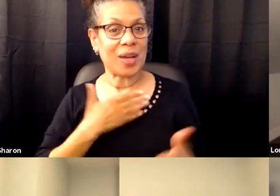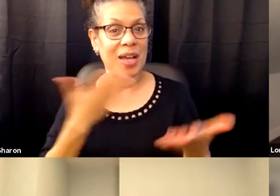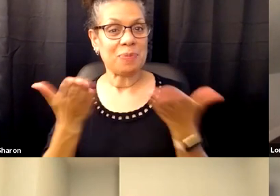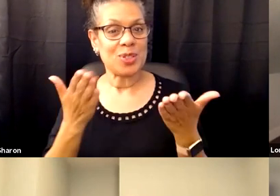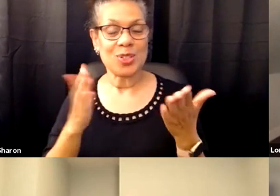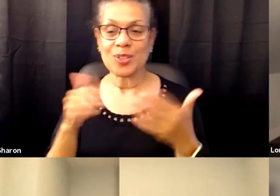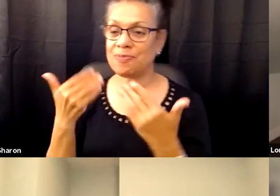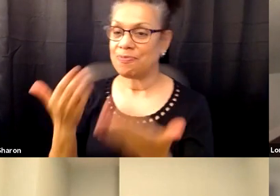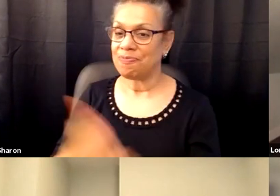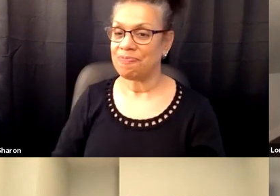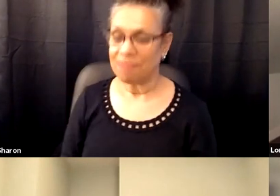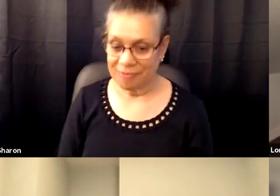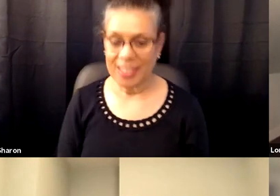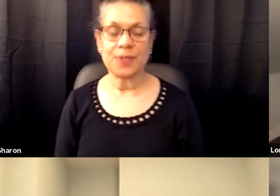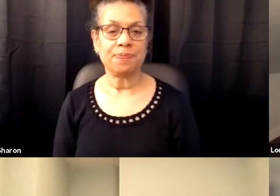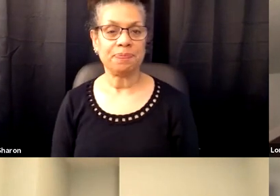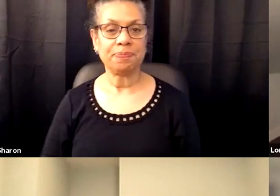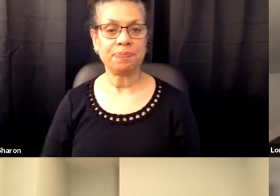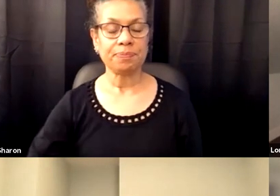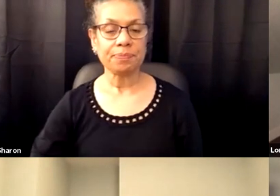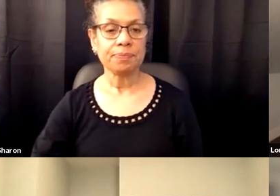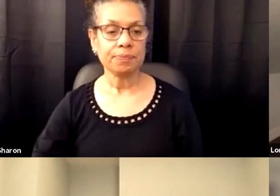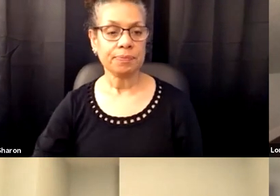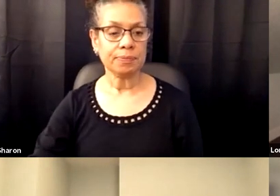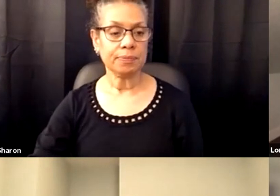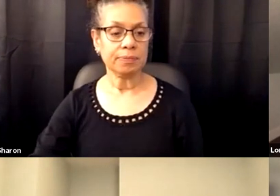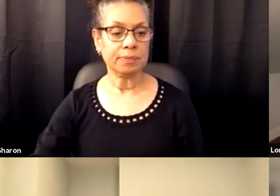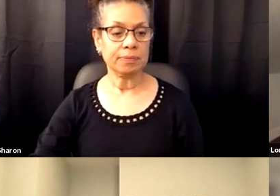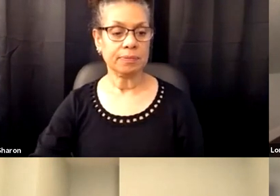fine and we're happy to serve thank you